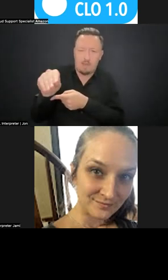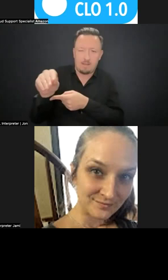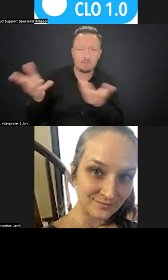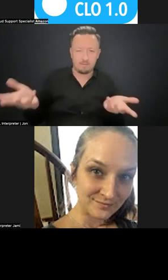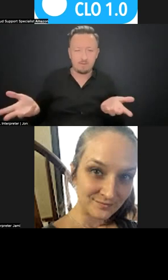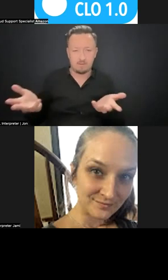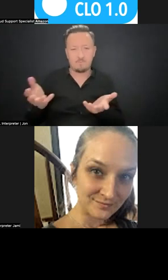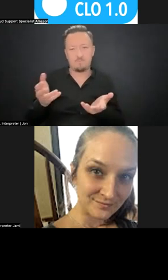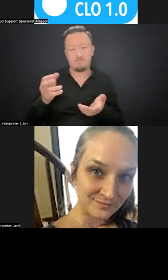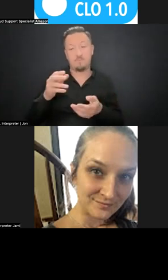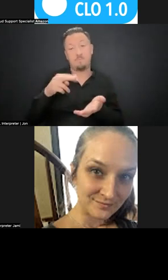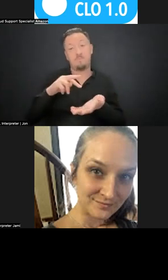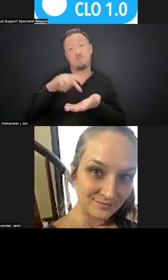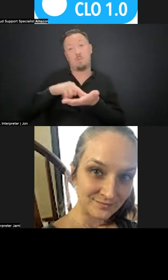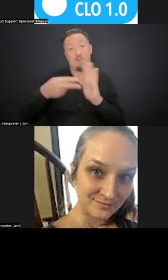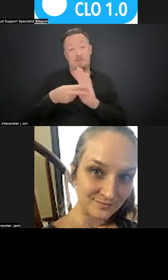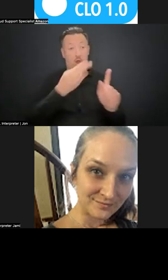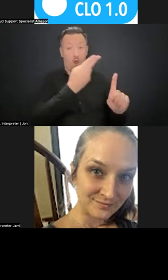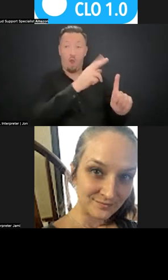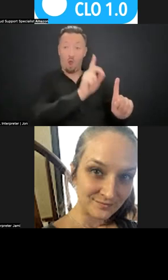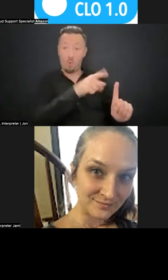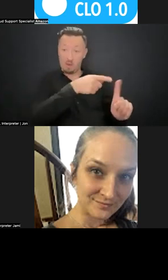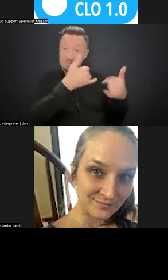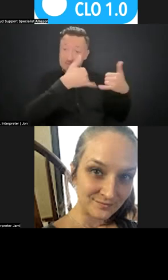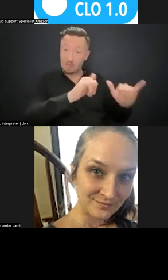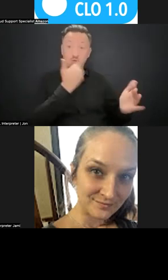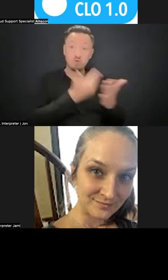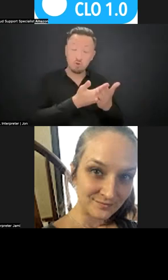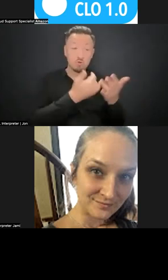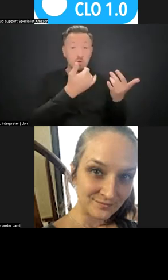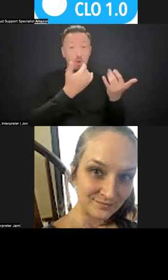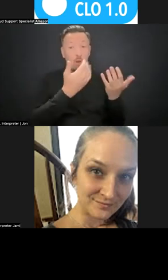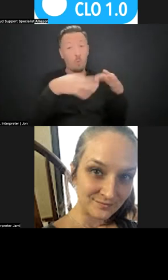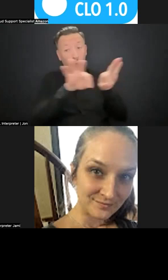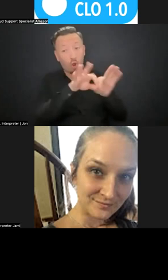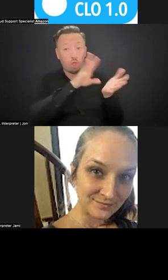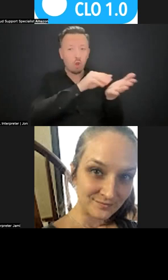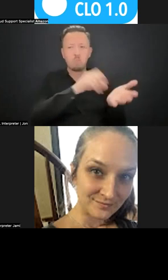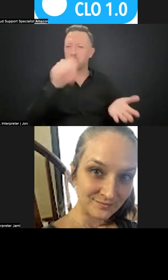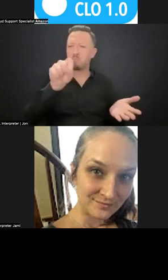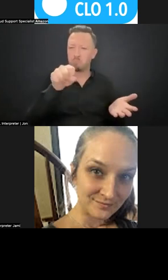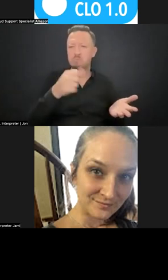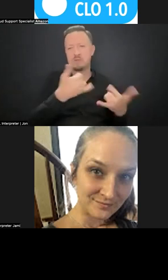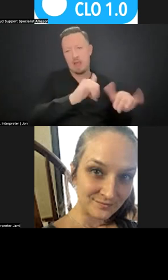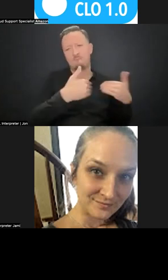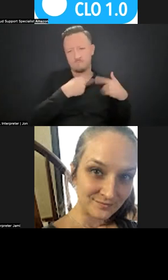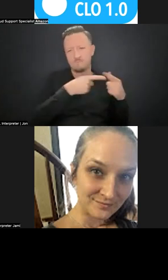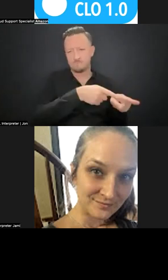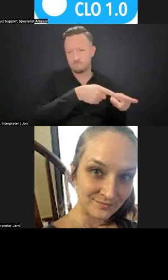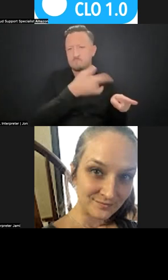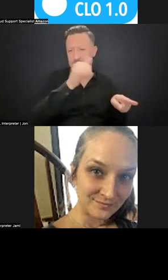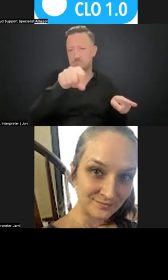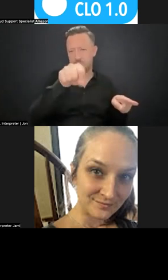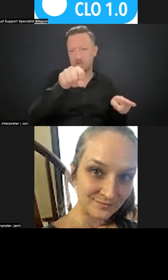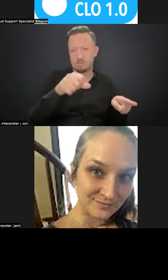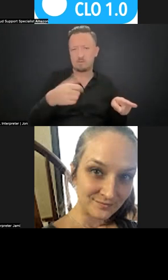was, is hardware still viable and it's good to learn? Of course, there's still some demand, but you can see